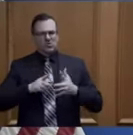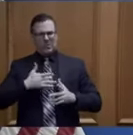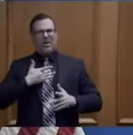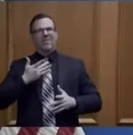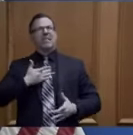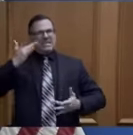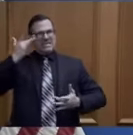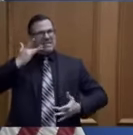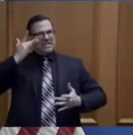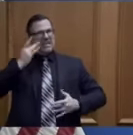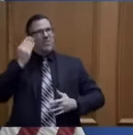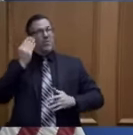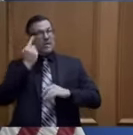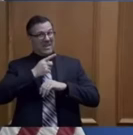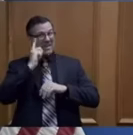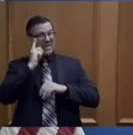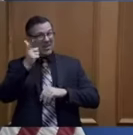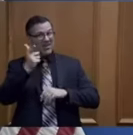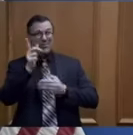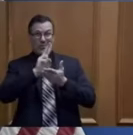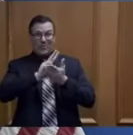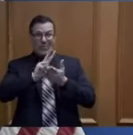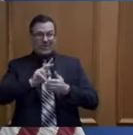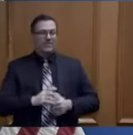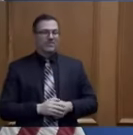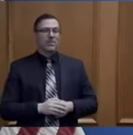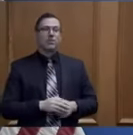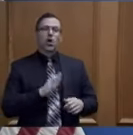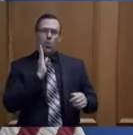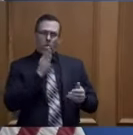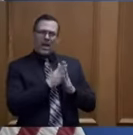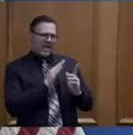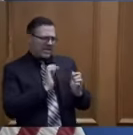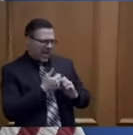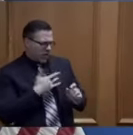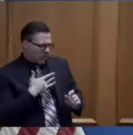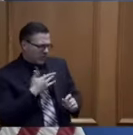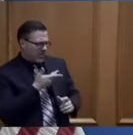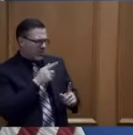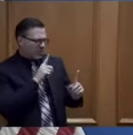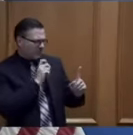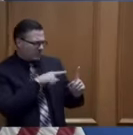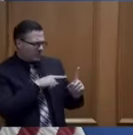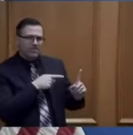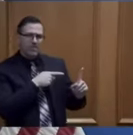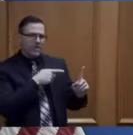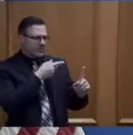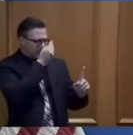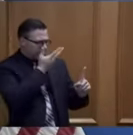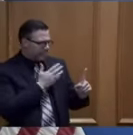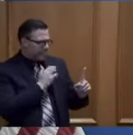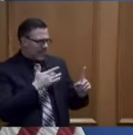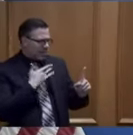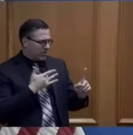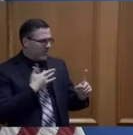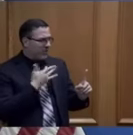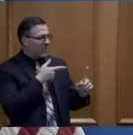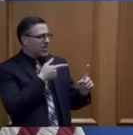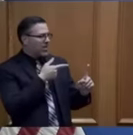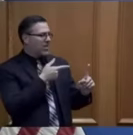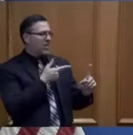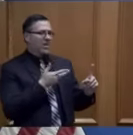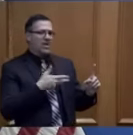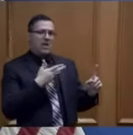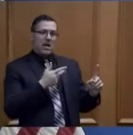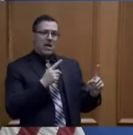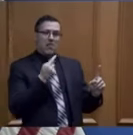be having. The staff member can then help facilitate testing of that individual who may be showing signs of illness,